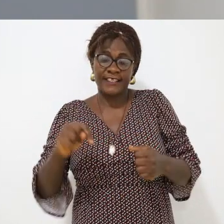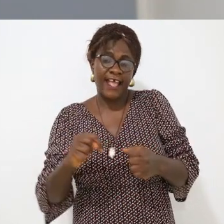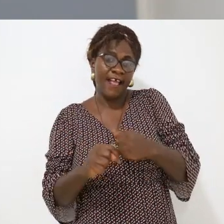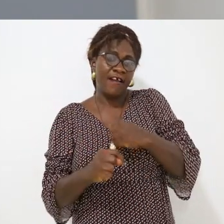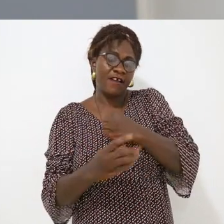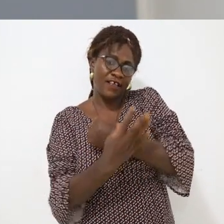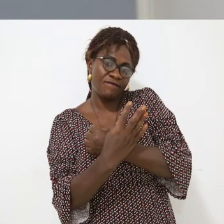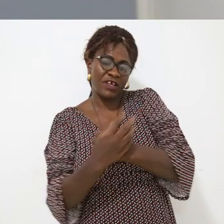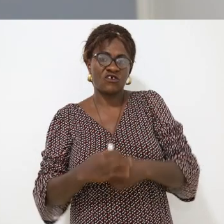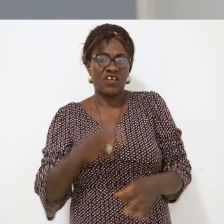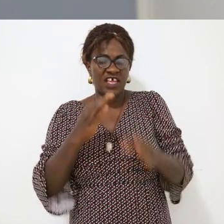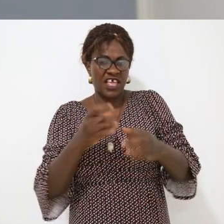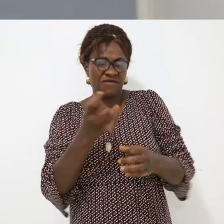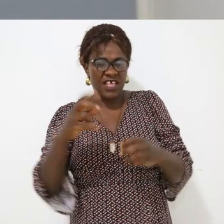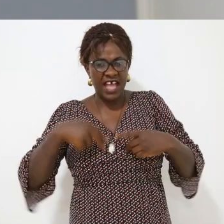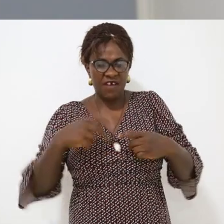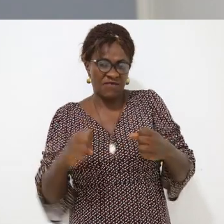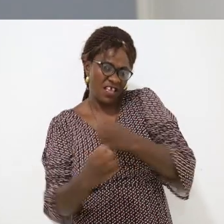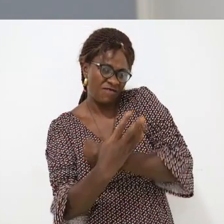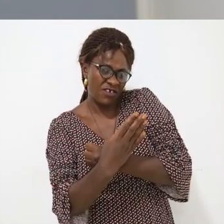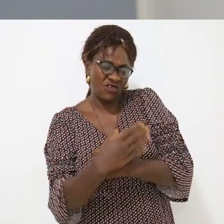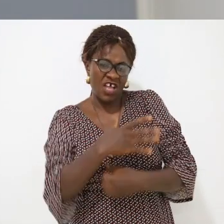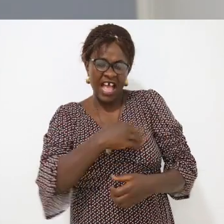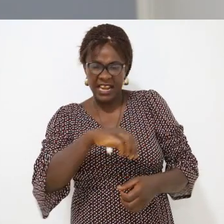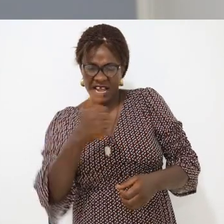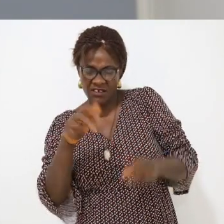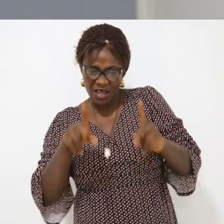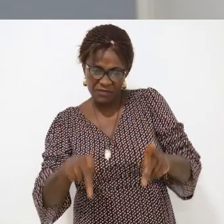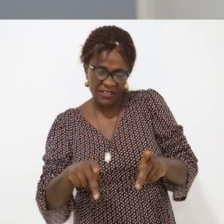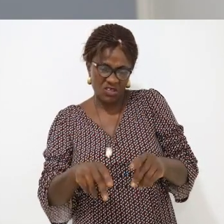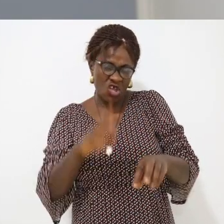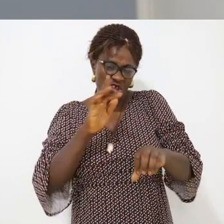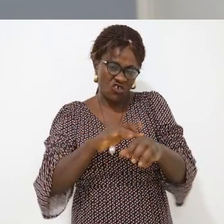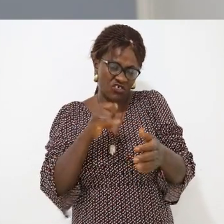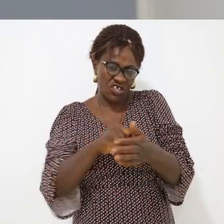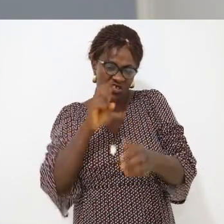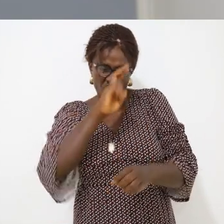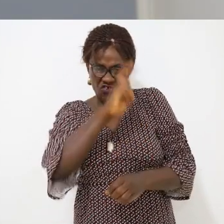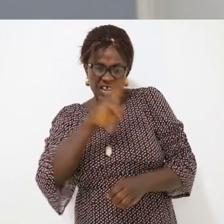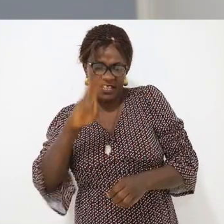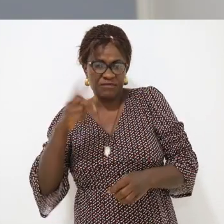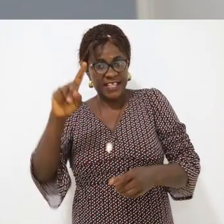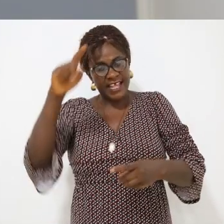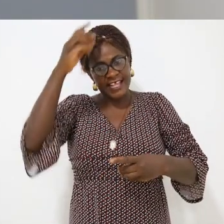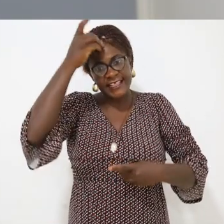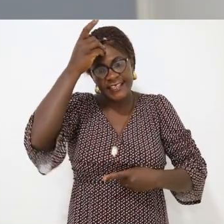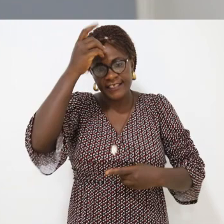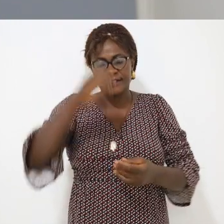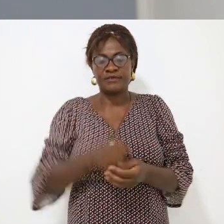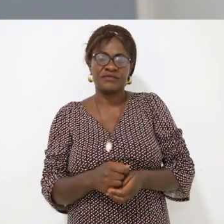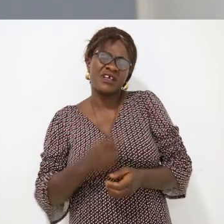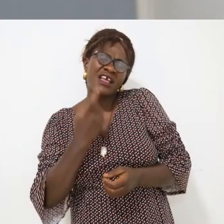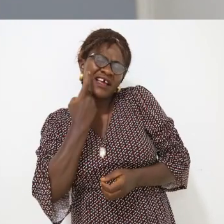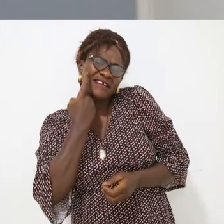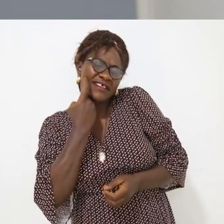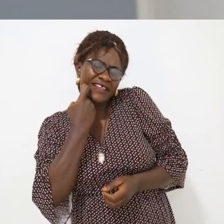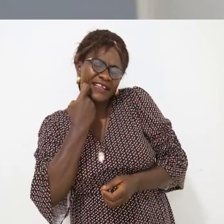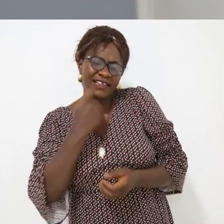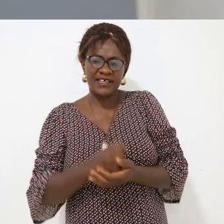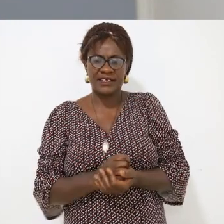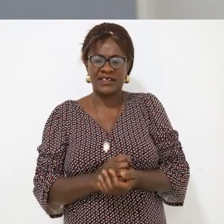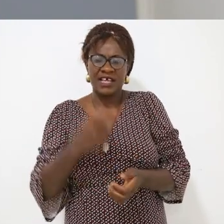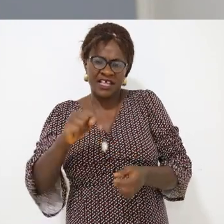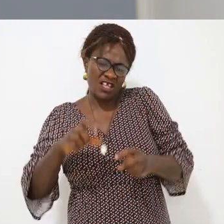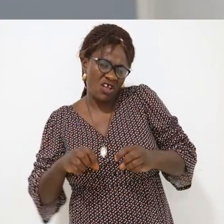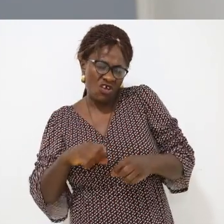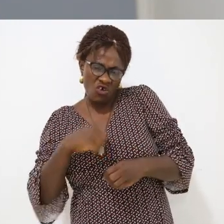it's contaminated and someone touches it, then we can term that vehicle transmission. And recently they are also describing another